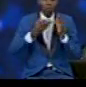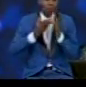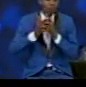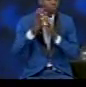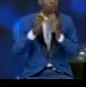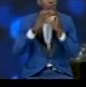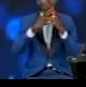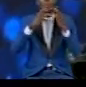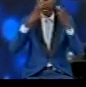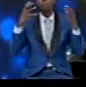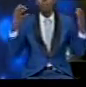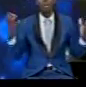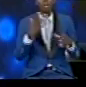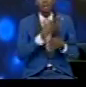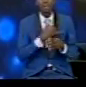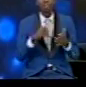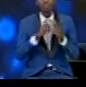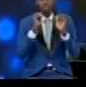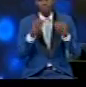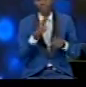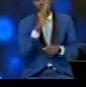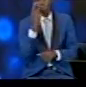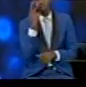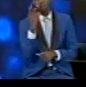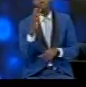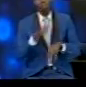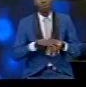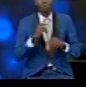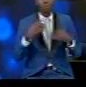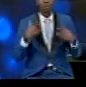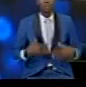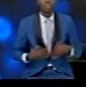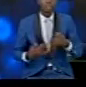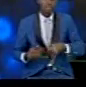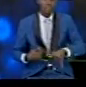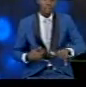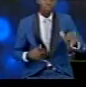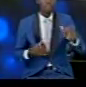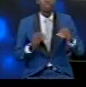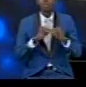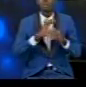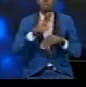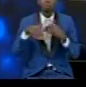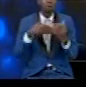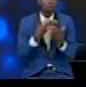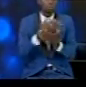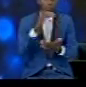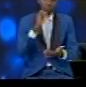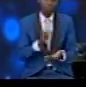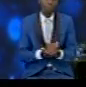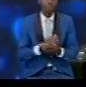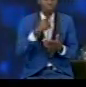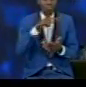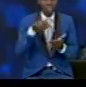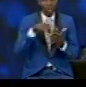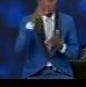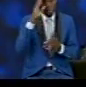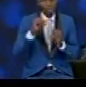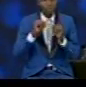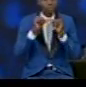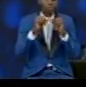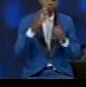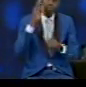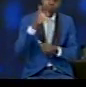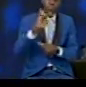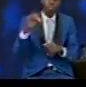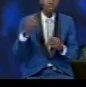And it was telling on his body. Yet, in spite of that, he went on preaching the